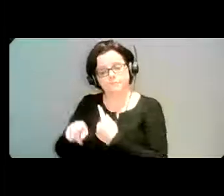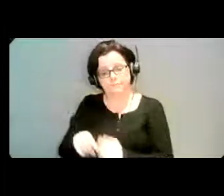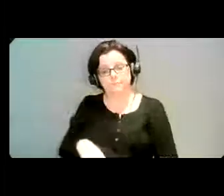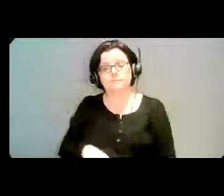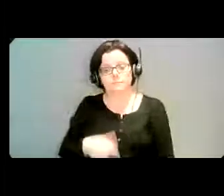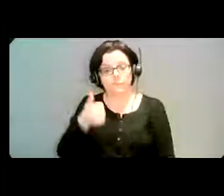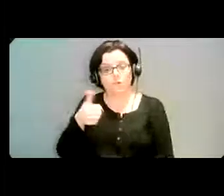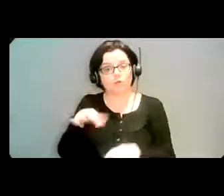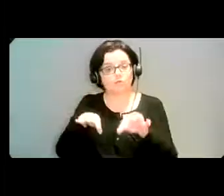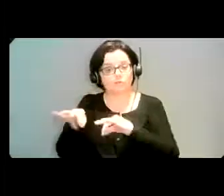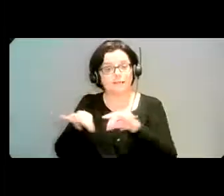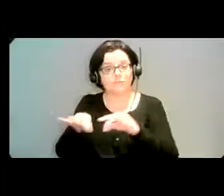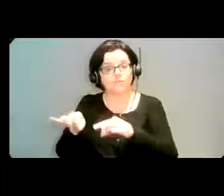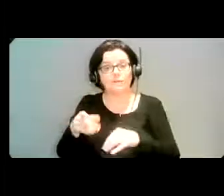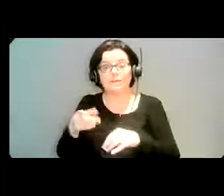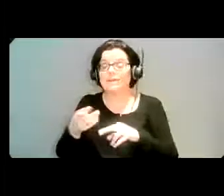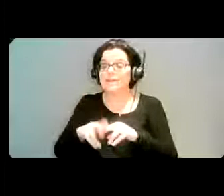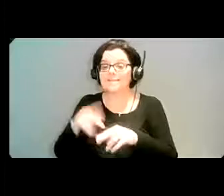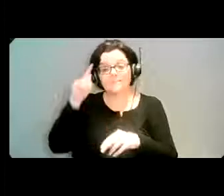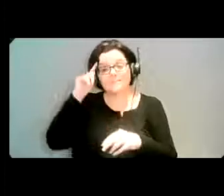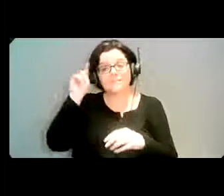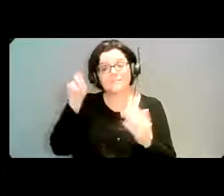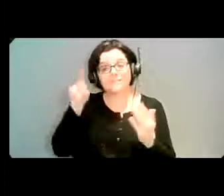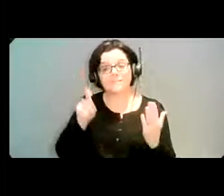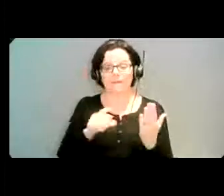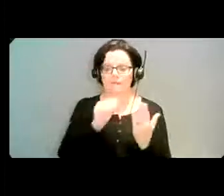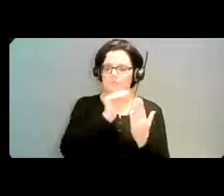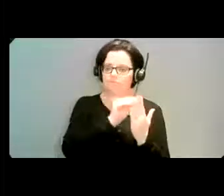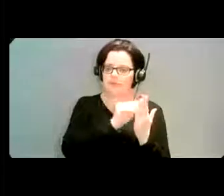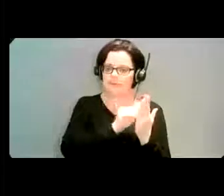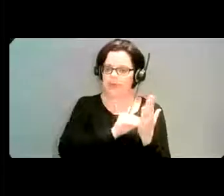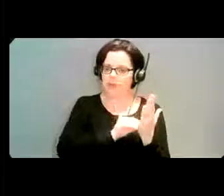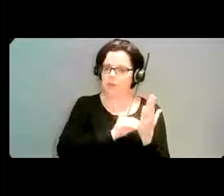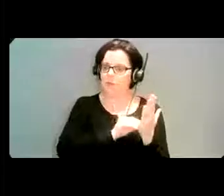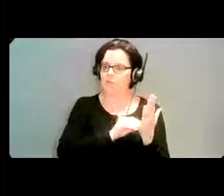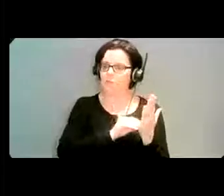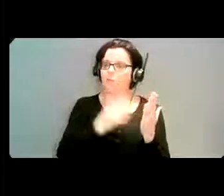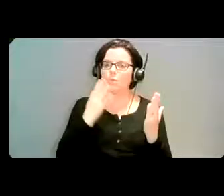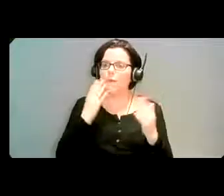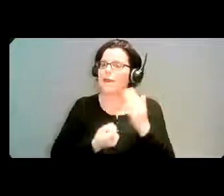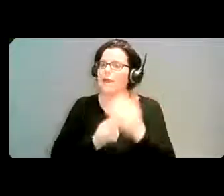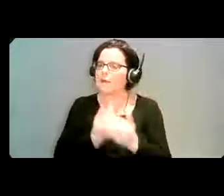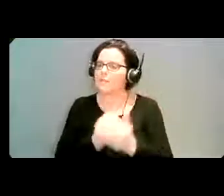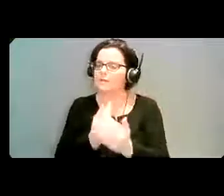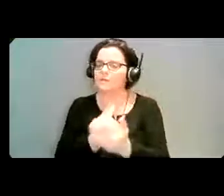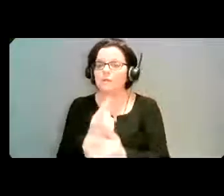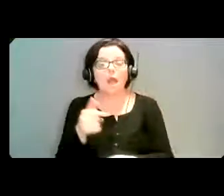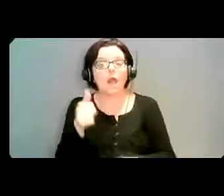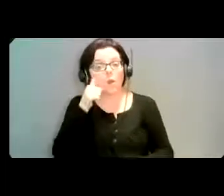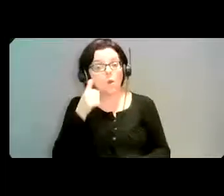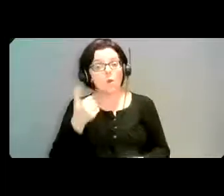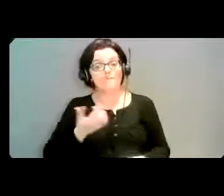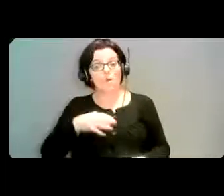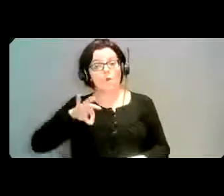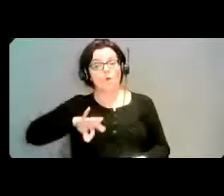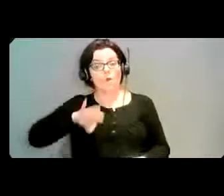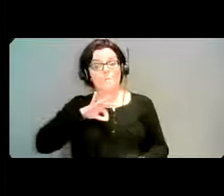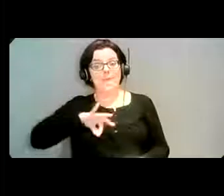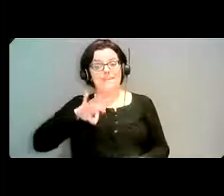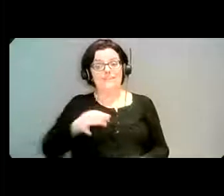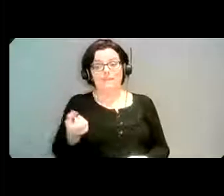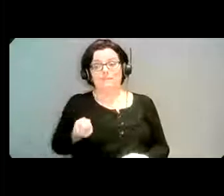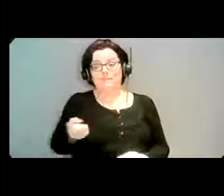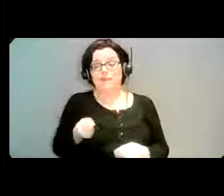strategy, actually, to write things down, like when they happen. Sometimes I know for benefits assessment, people often advise